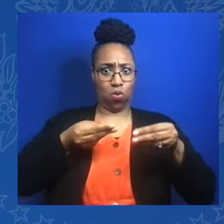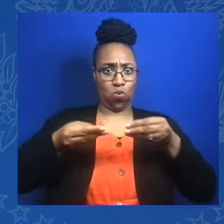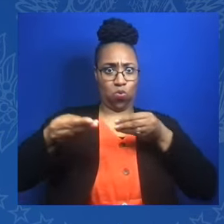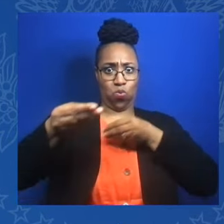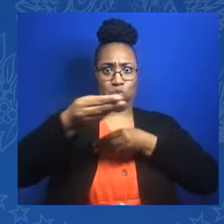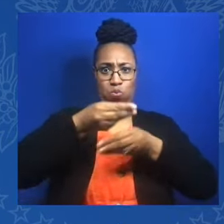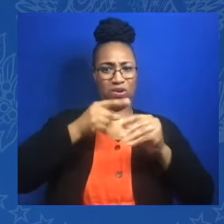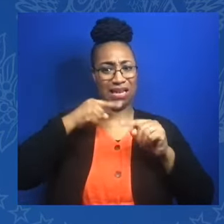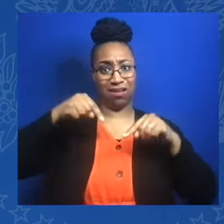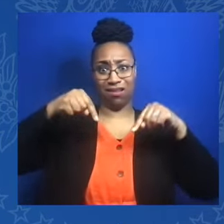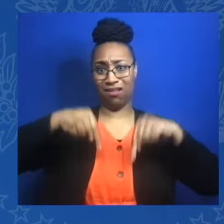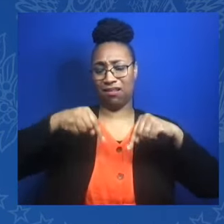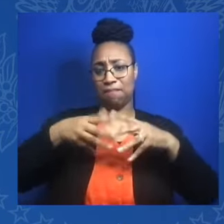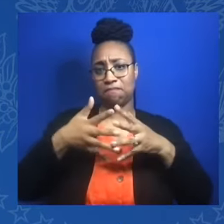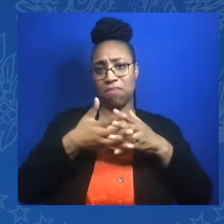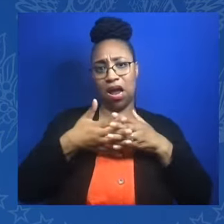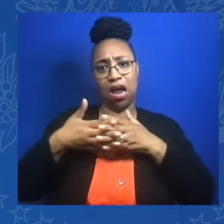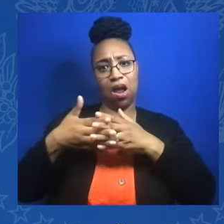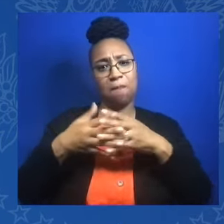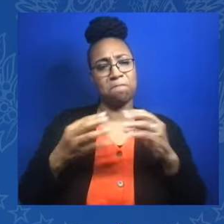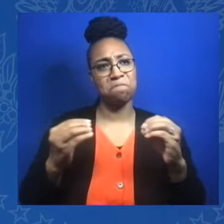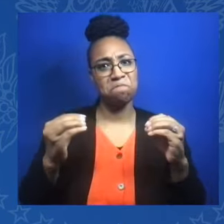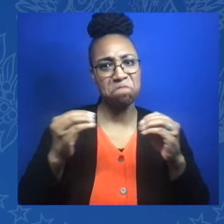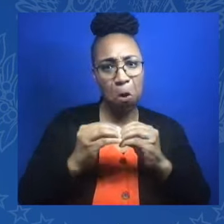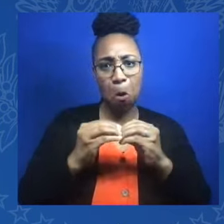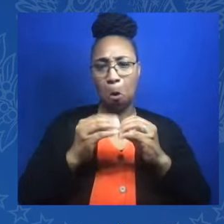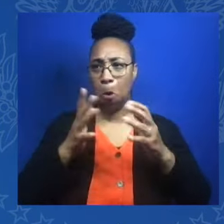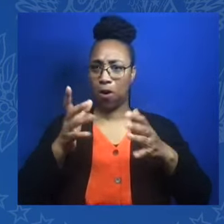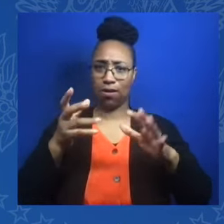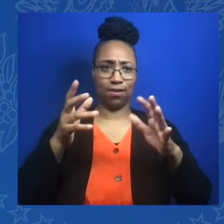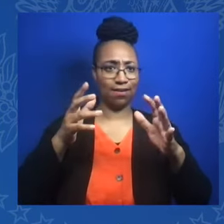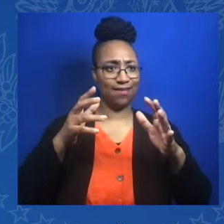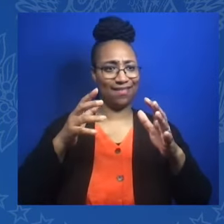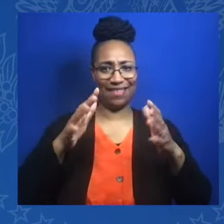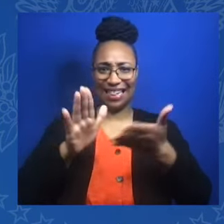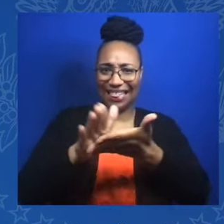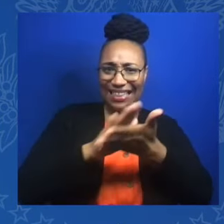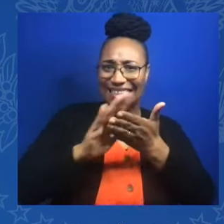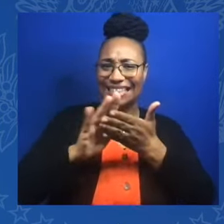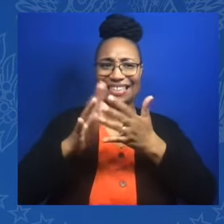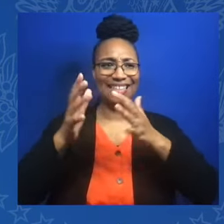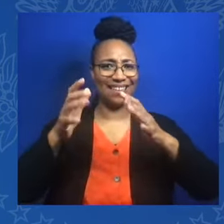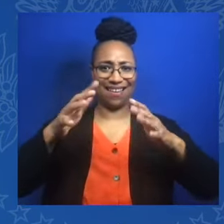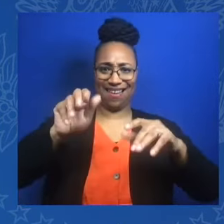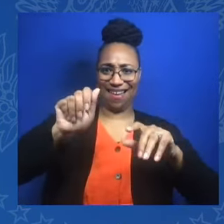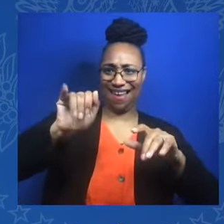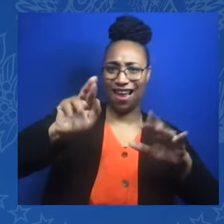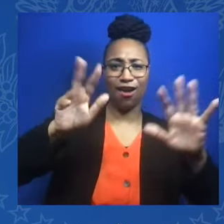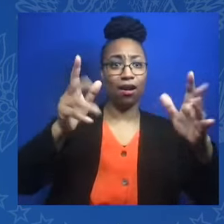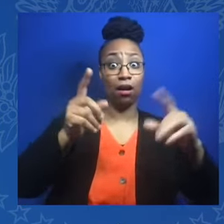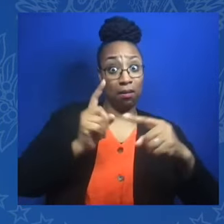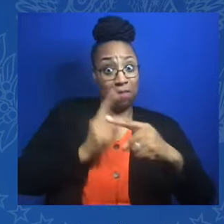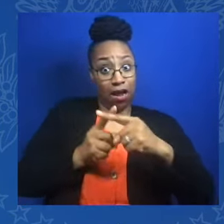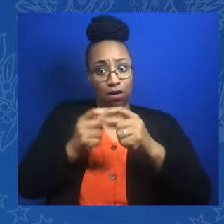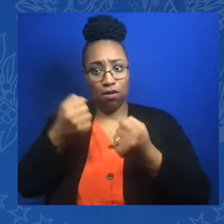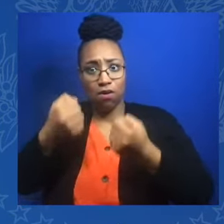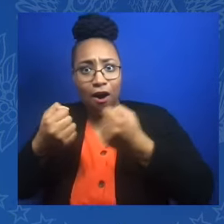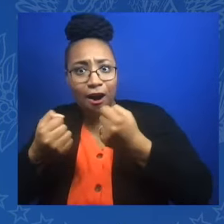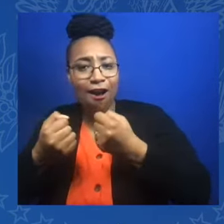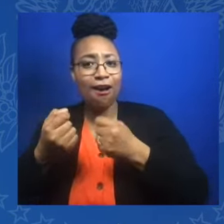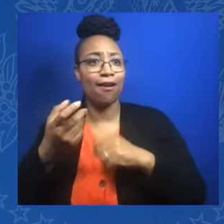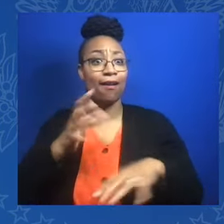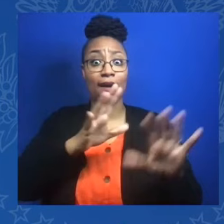clean energy innovators, for our integrated auto workers, for our farmers, growers and producers, and so many